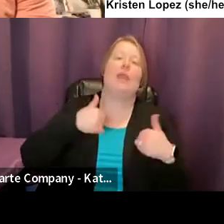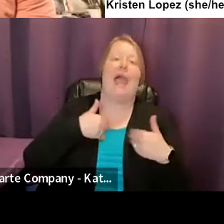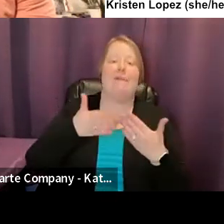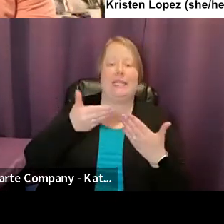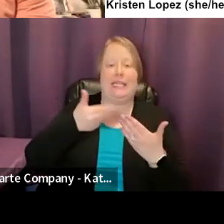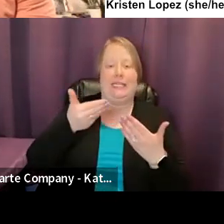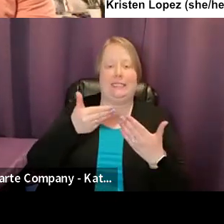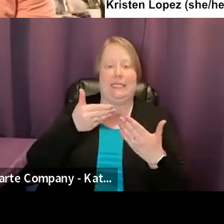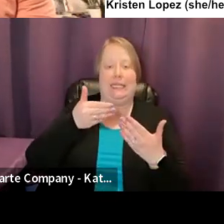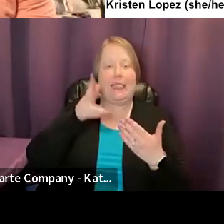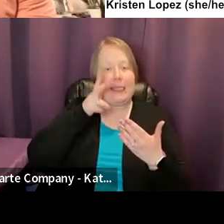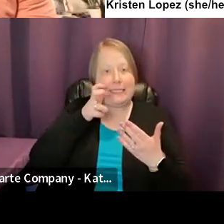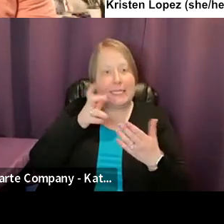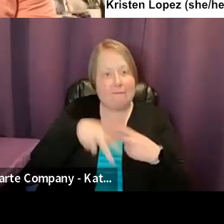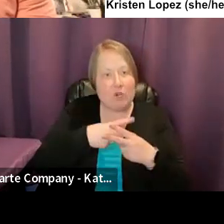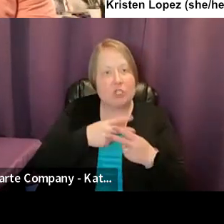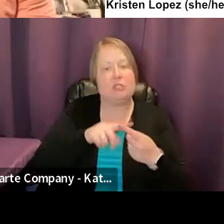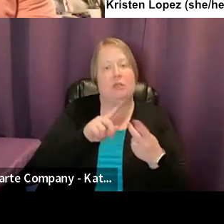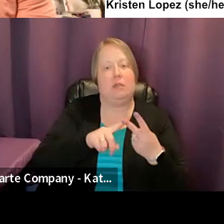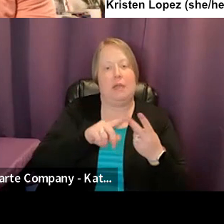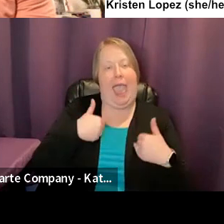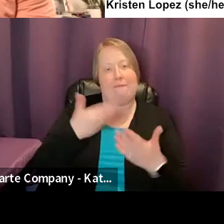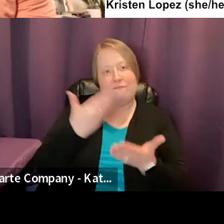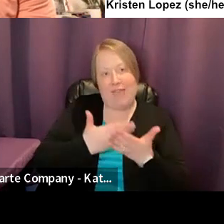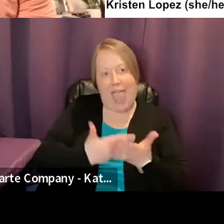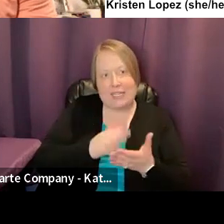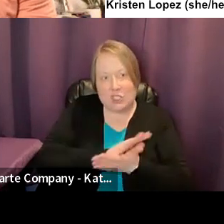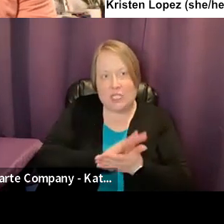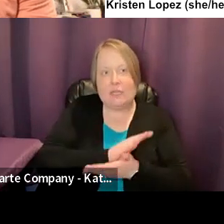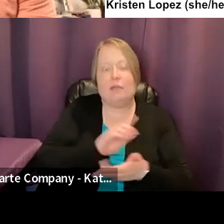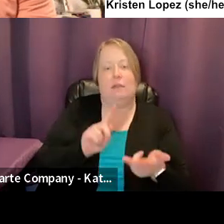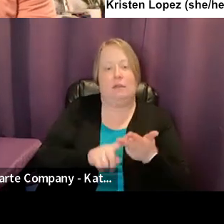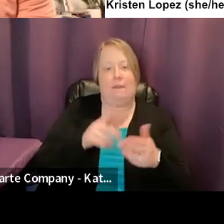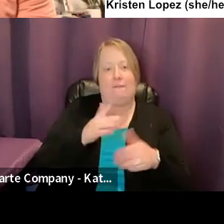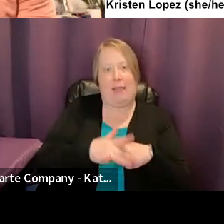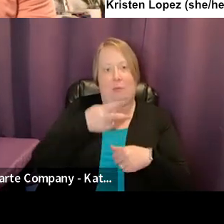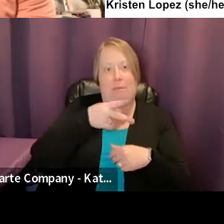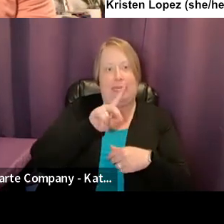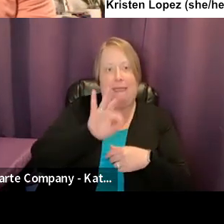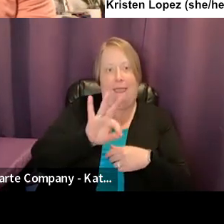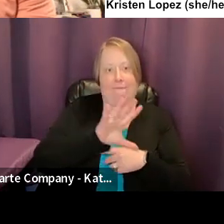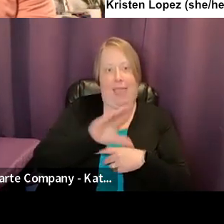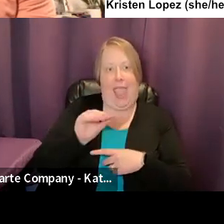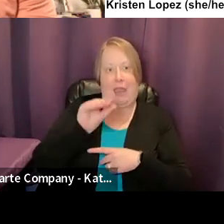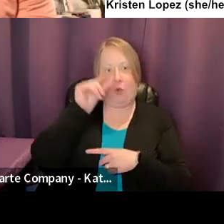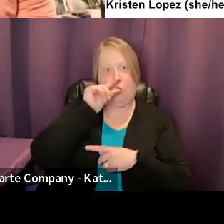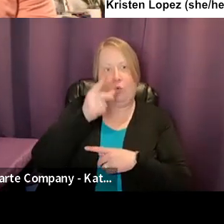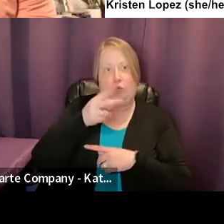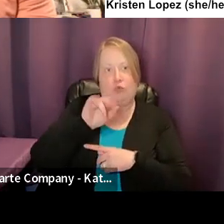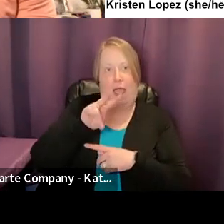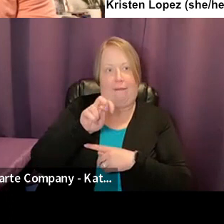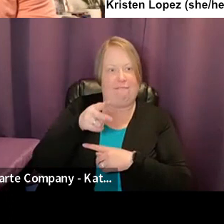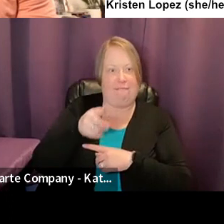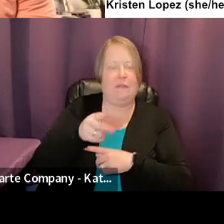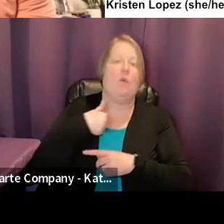listening version. We have a fact sheet. We have it available in PDF and on Google Drive. We tried to make it